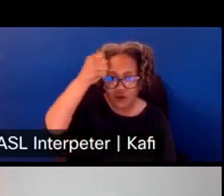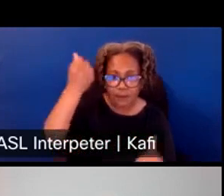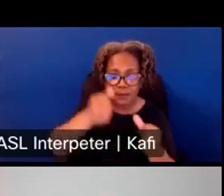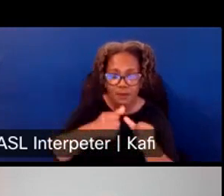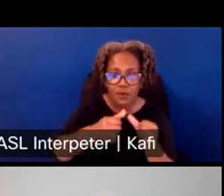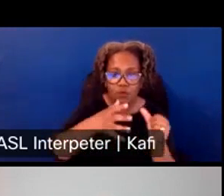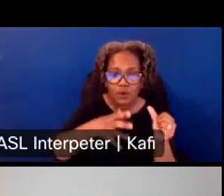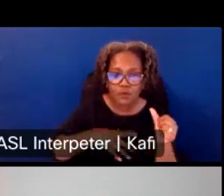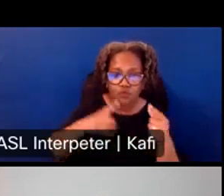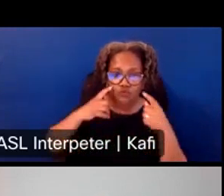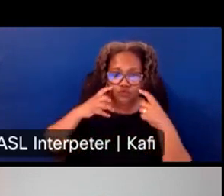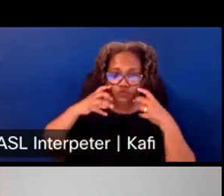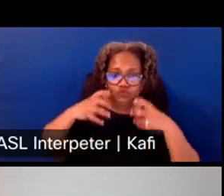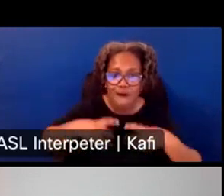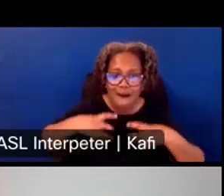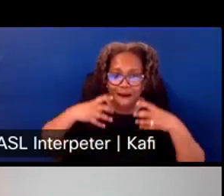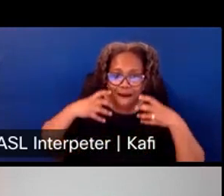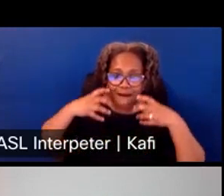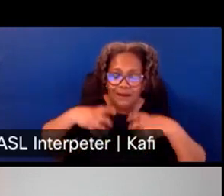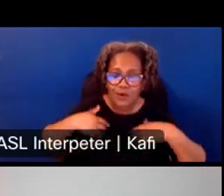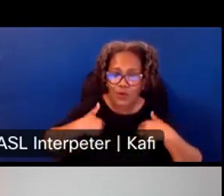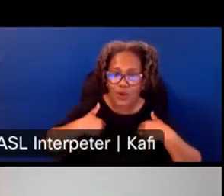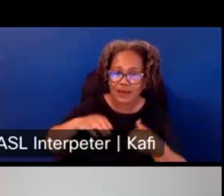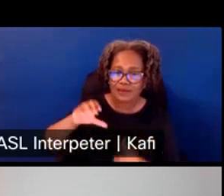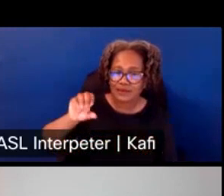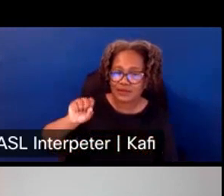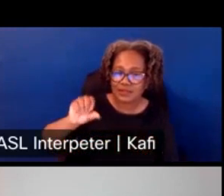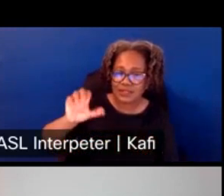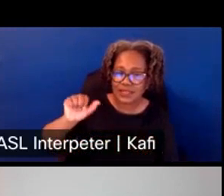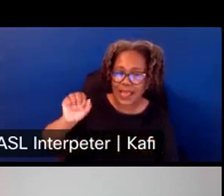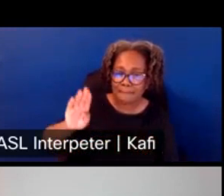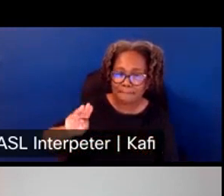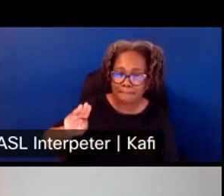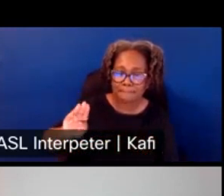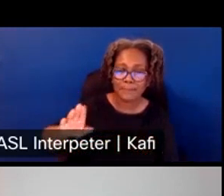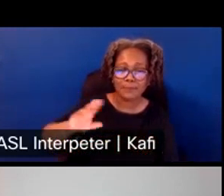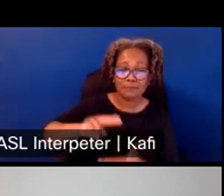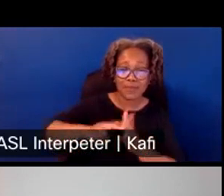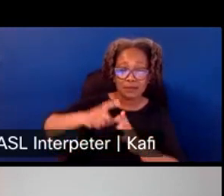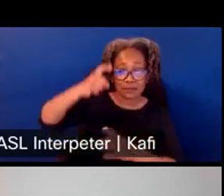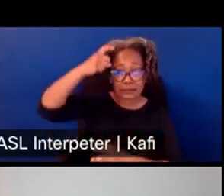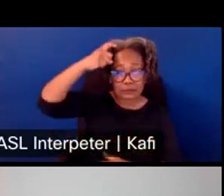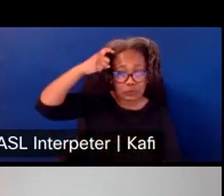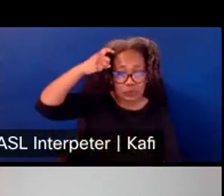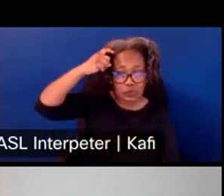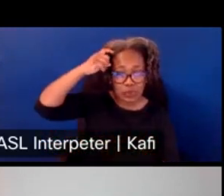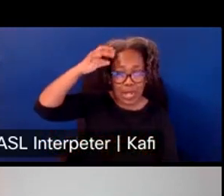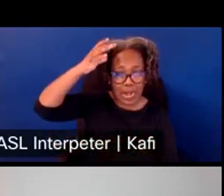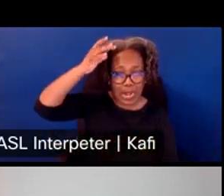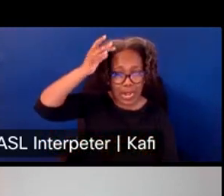scabs on their scalp from putting those chemicals in their hair to straighten it. I